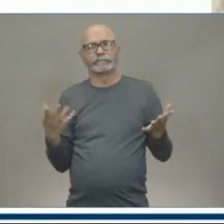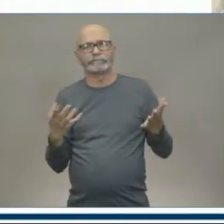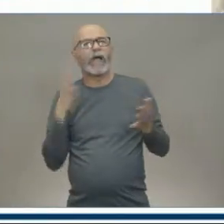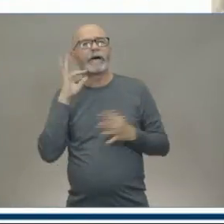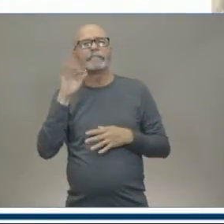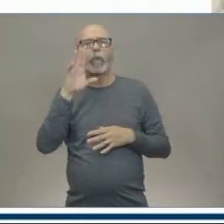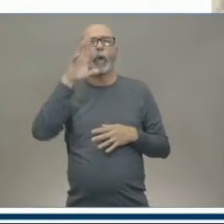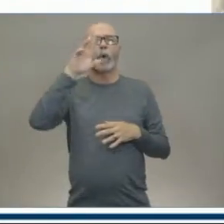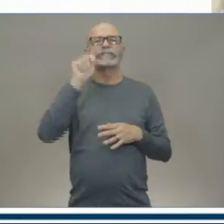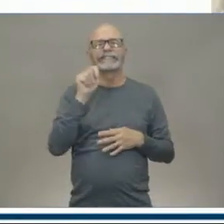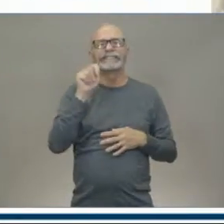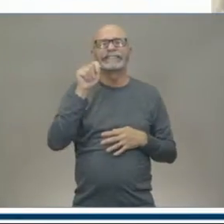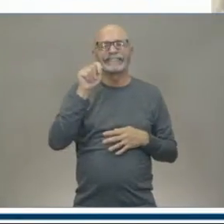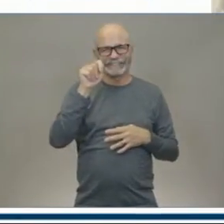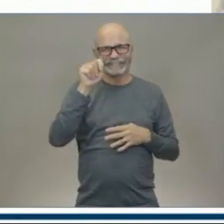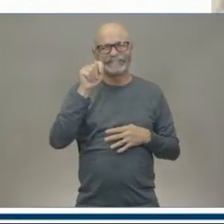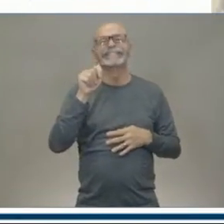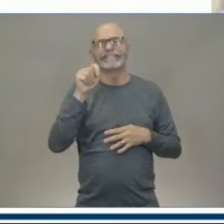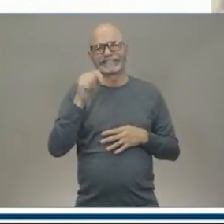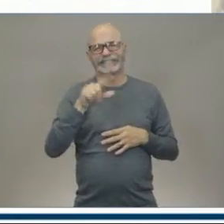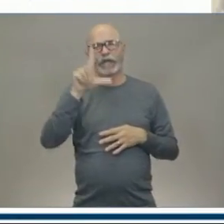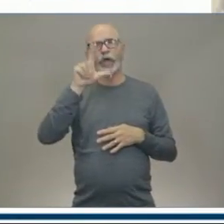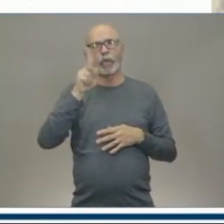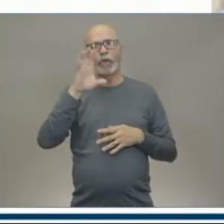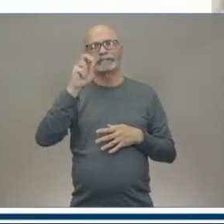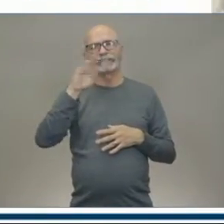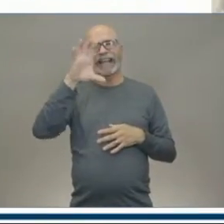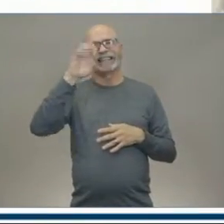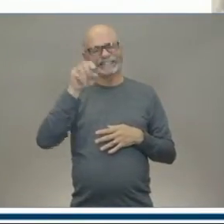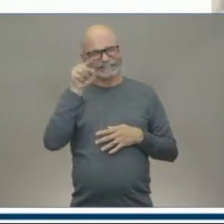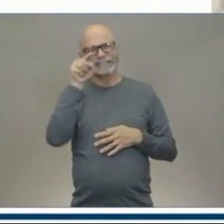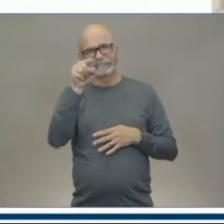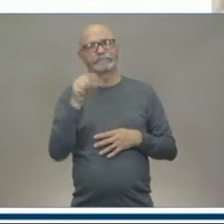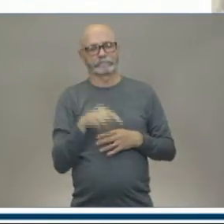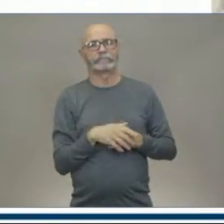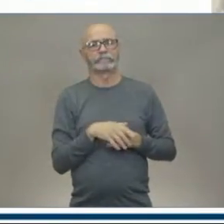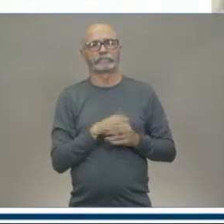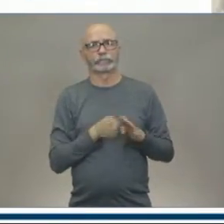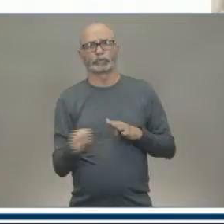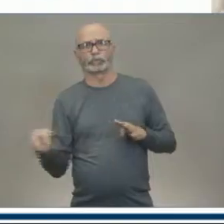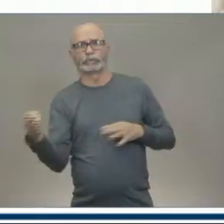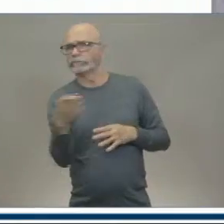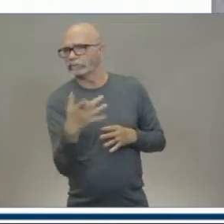cut off. Is there anything that can be done to reconnect that link? Well,